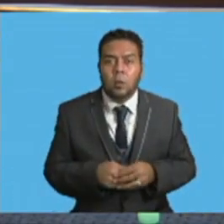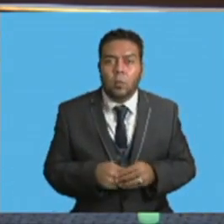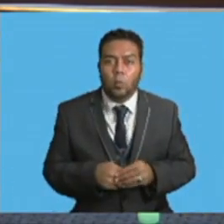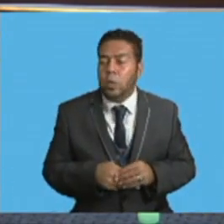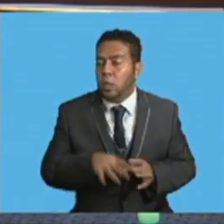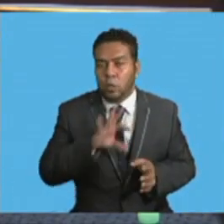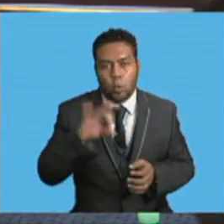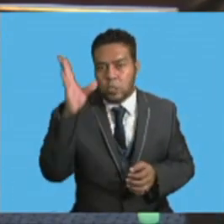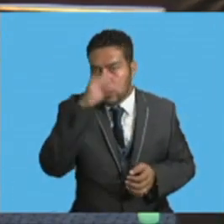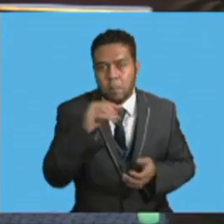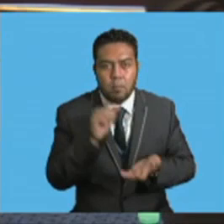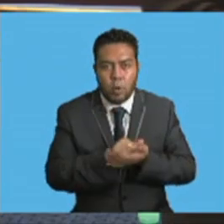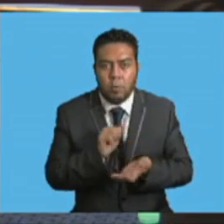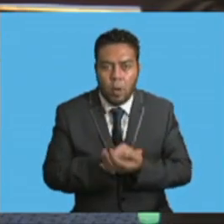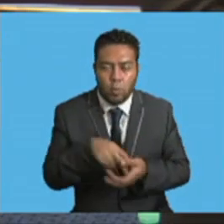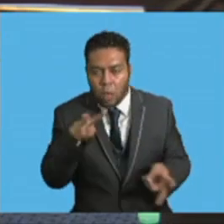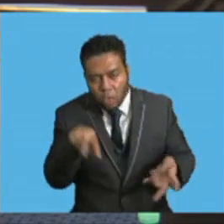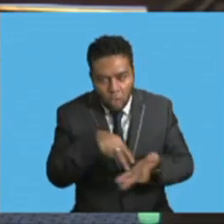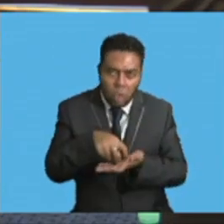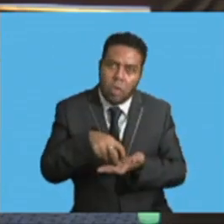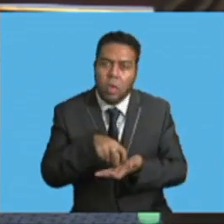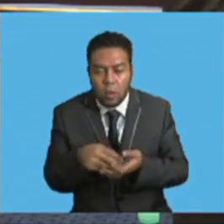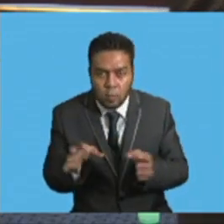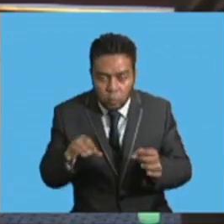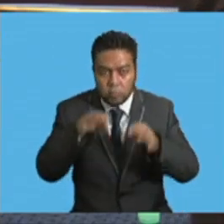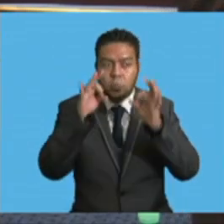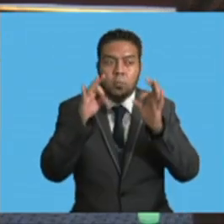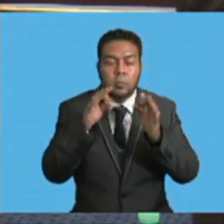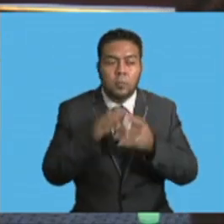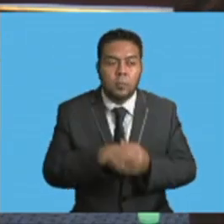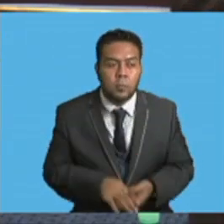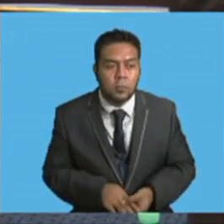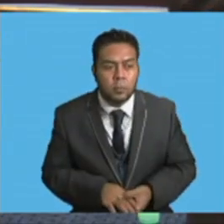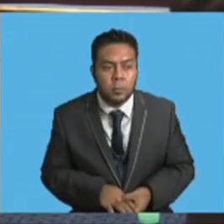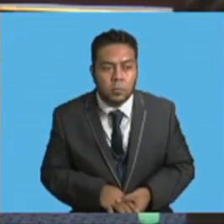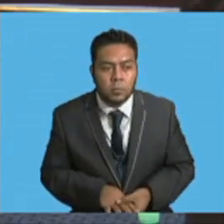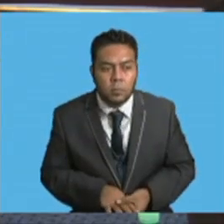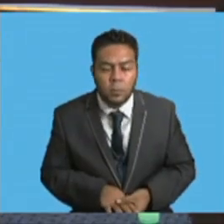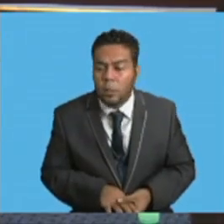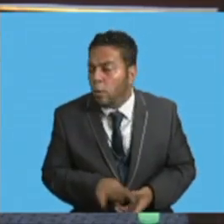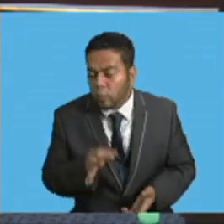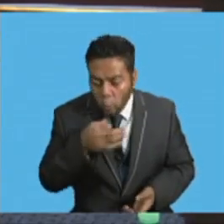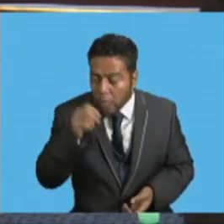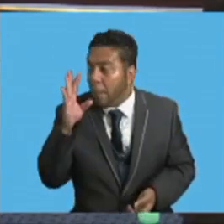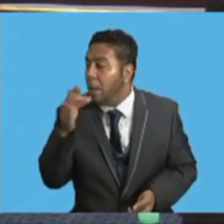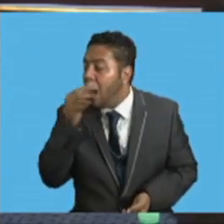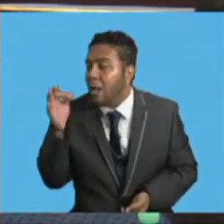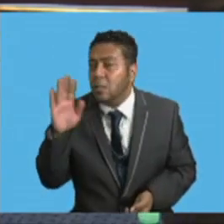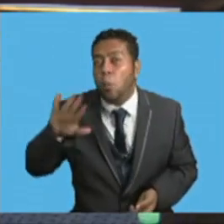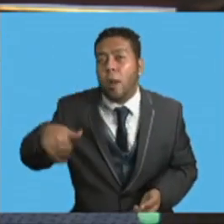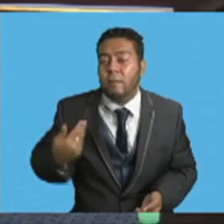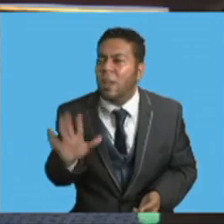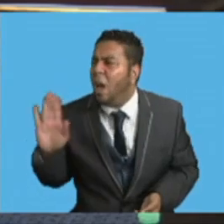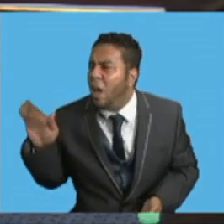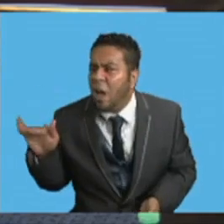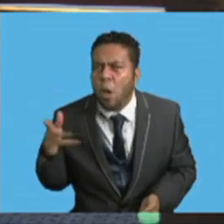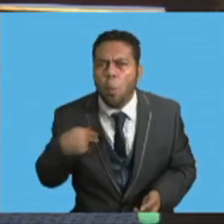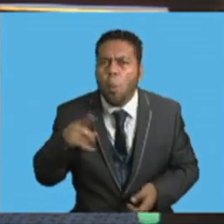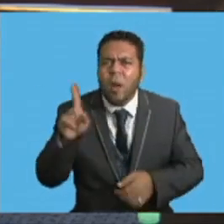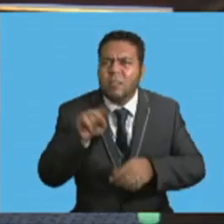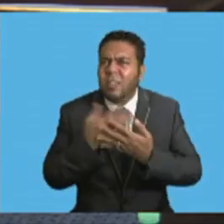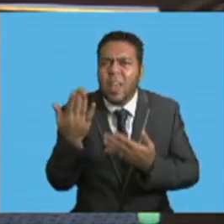and personally on many occasions I would ask my wife in the morning, literally, my dear, what day is it? Honorable Speaker,